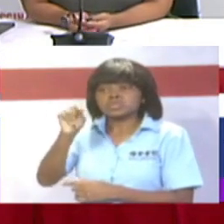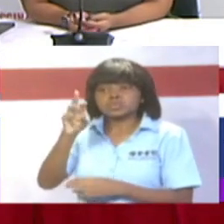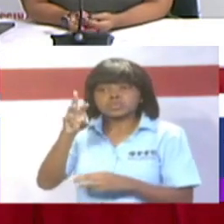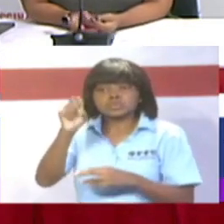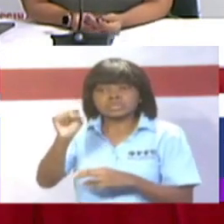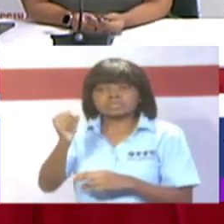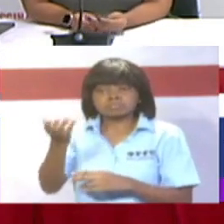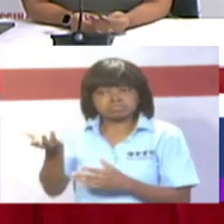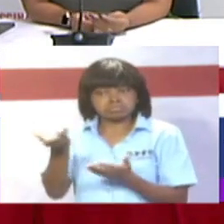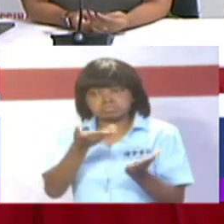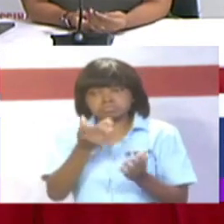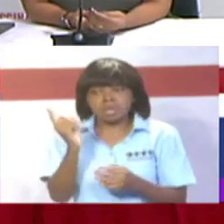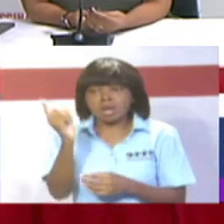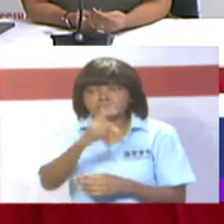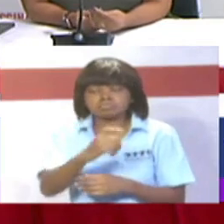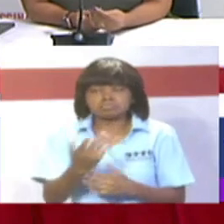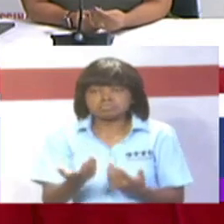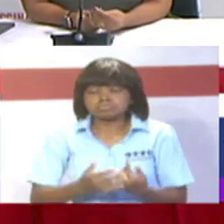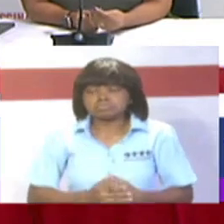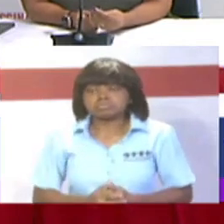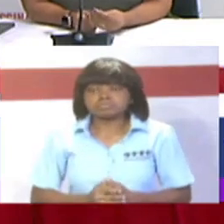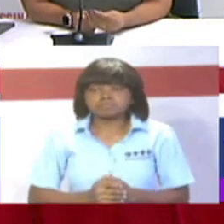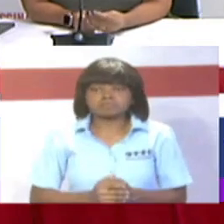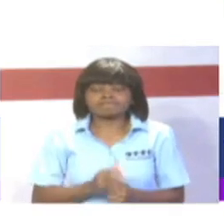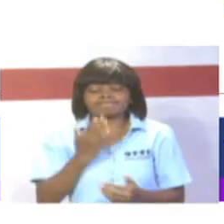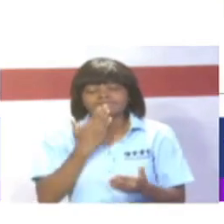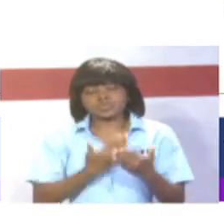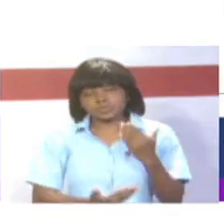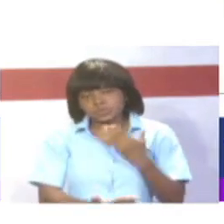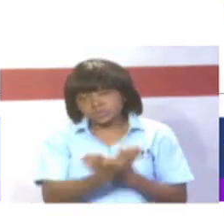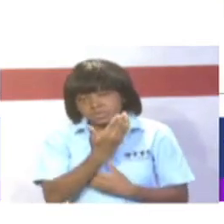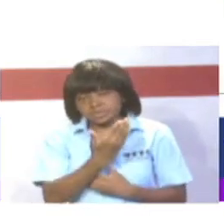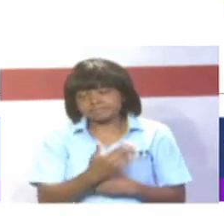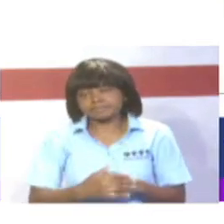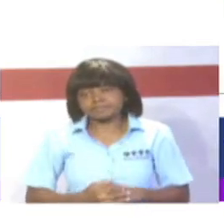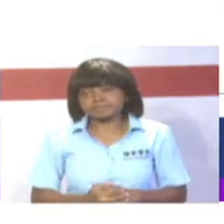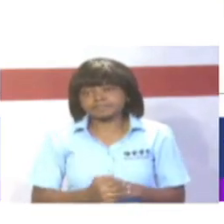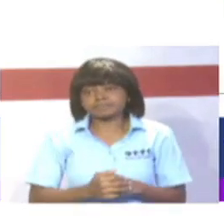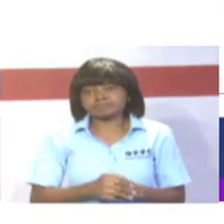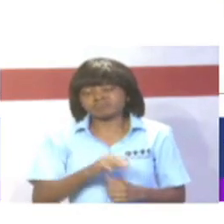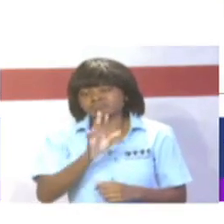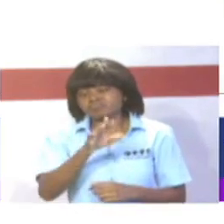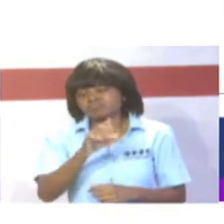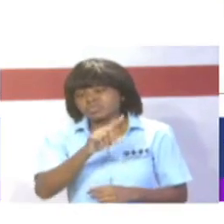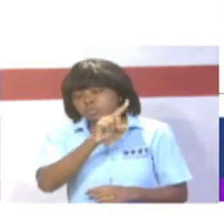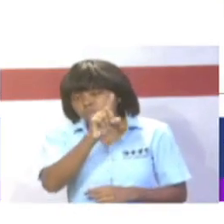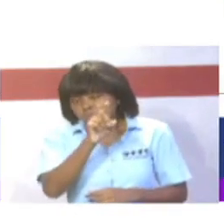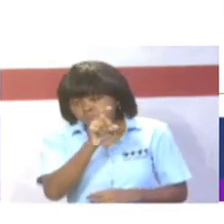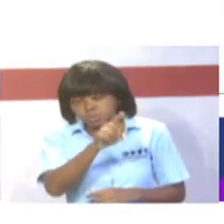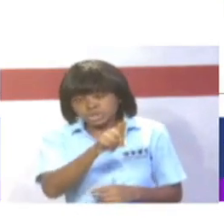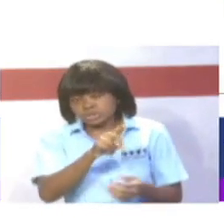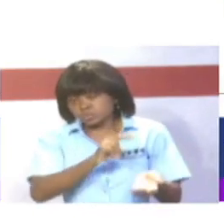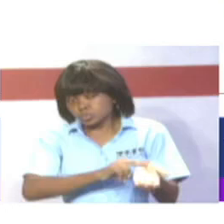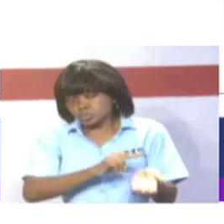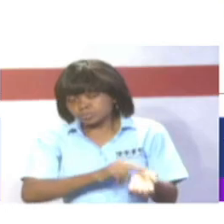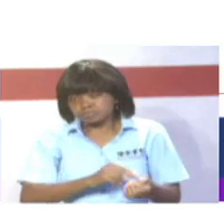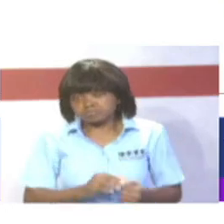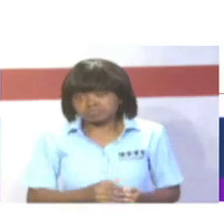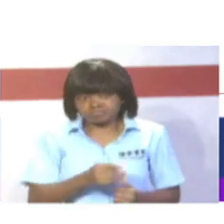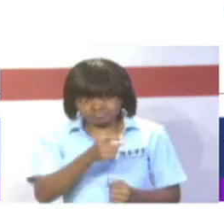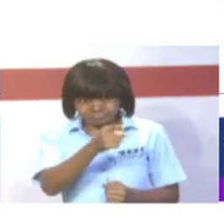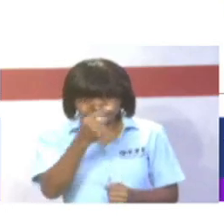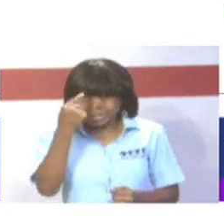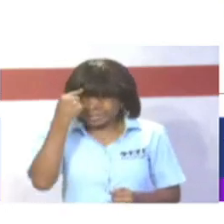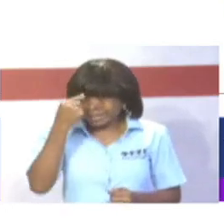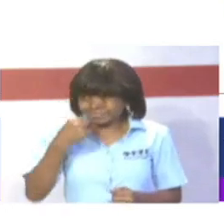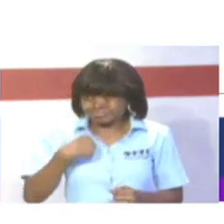Hi, good morning. Suana again here. My question is to Nurse Bethel. Do you think there's enough mental support